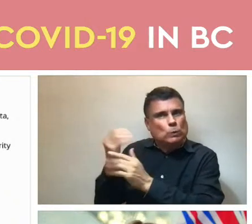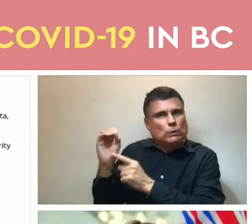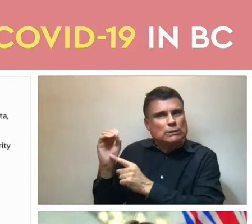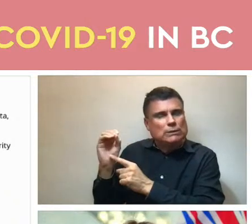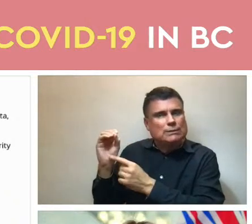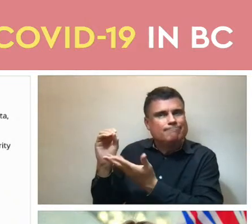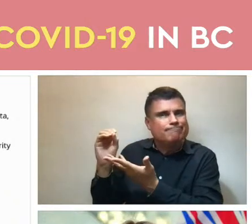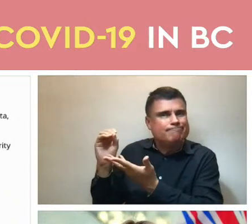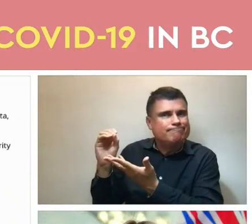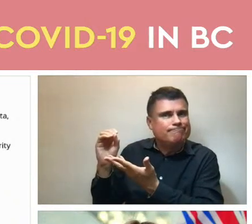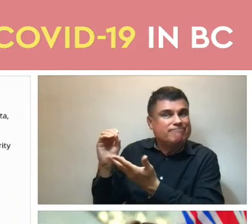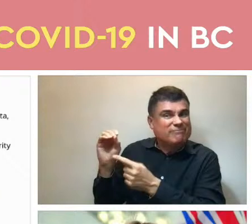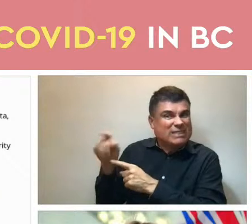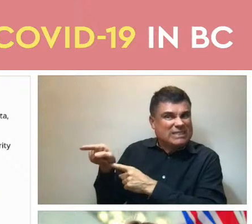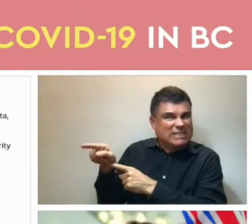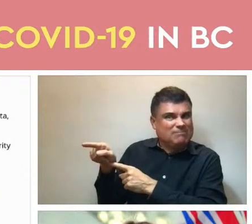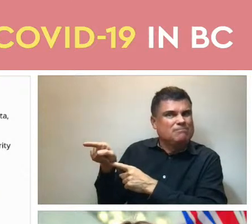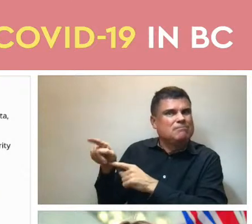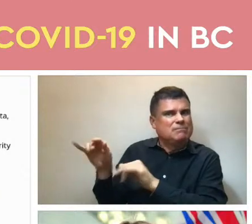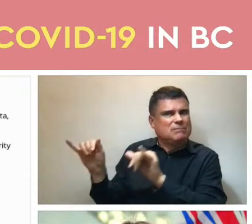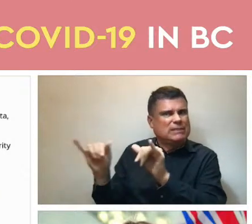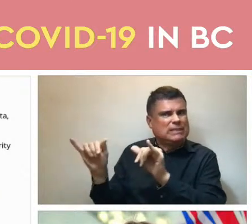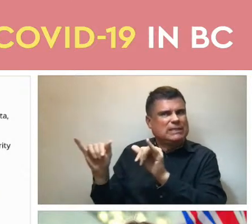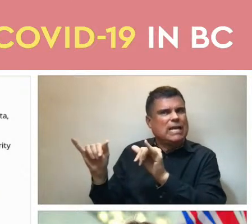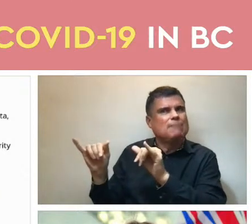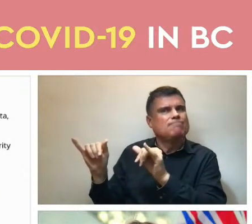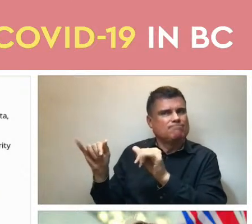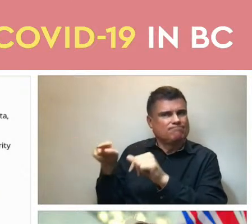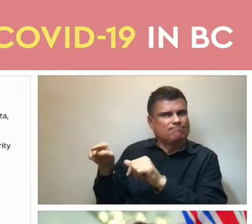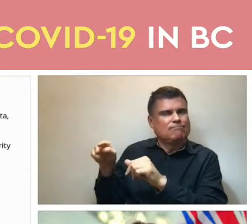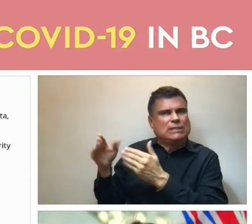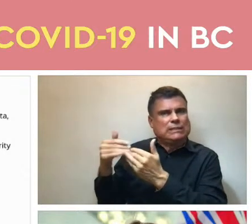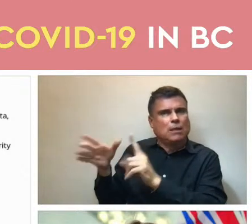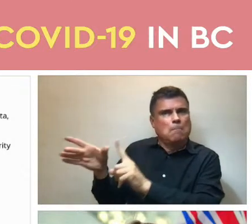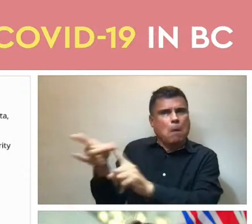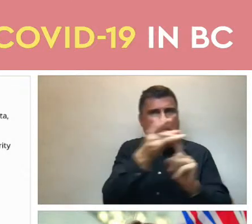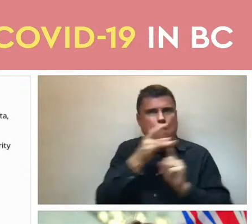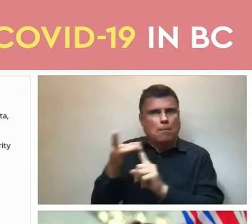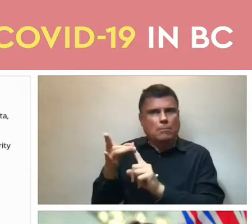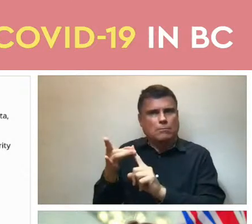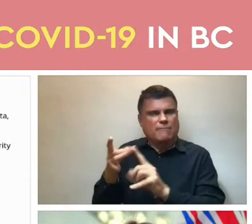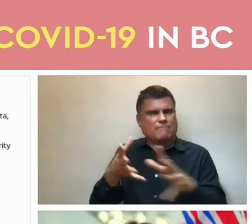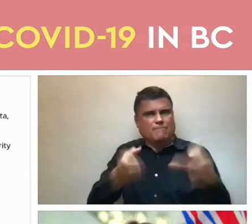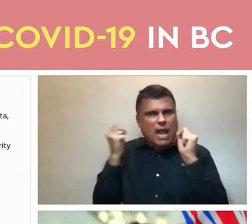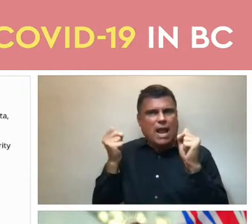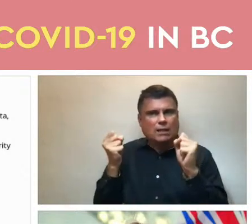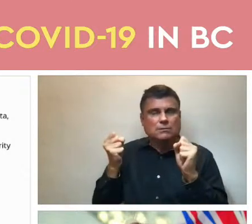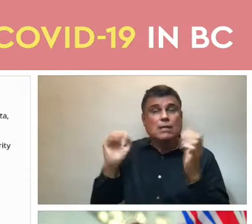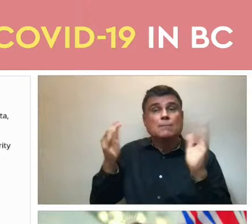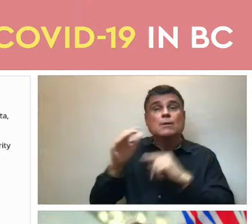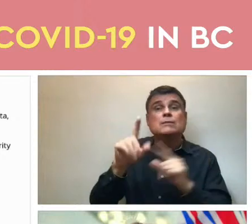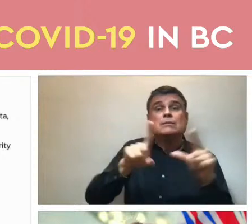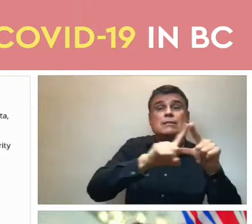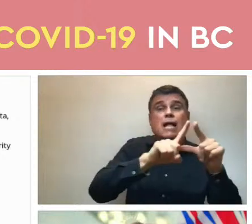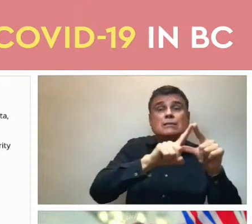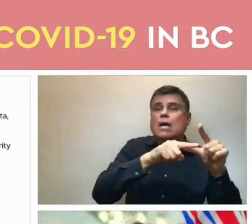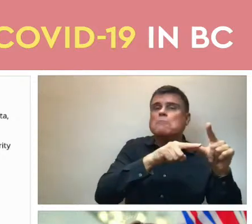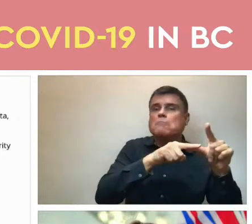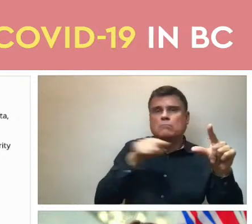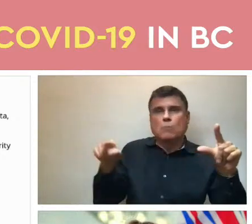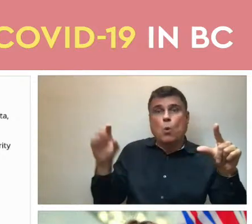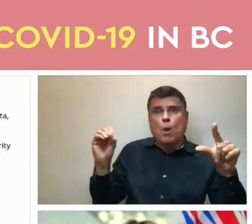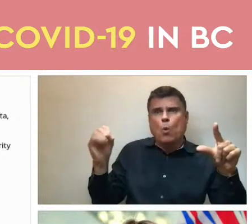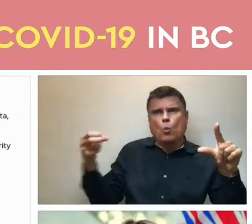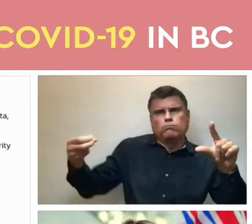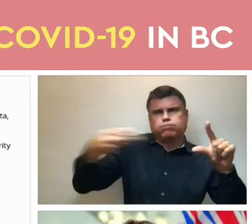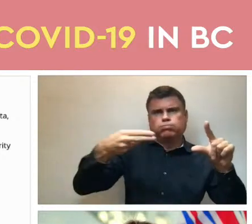than Delta, that it's more infectious. But how much more is challenging to know. We know that it can